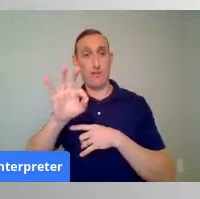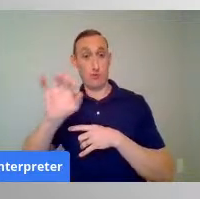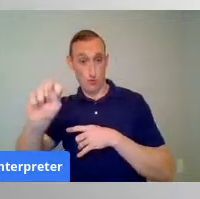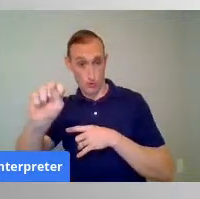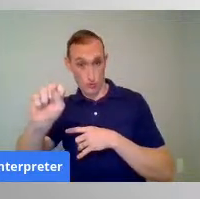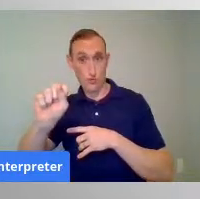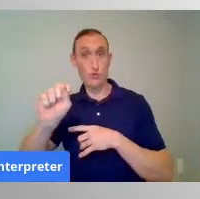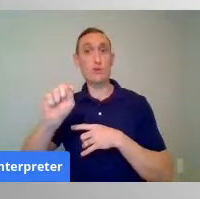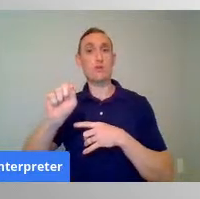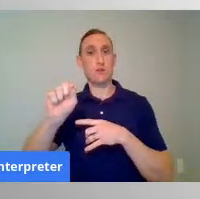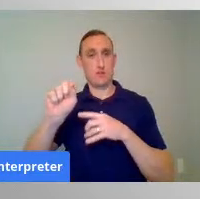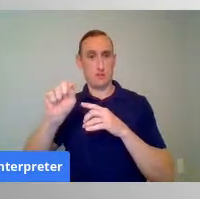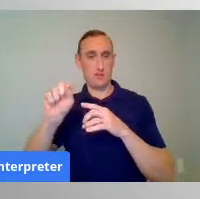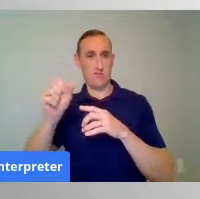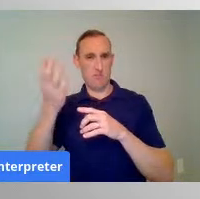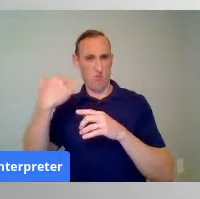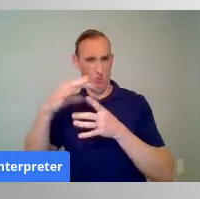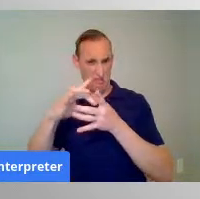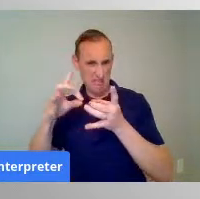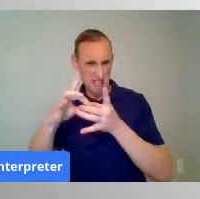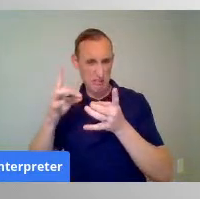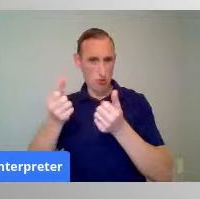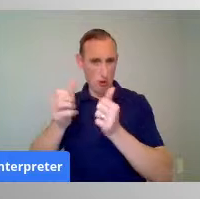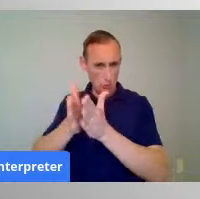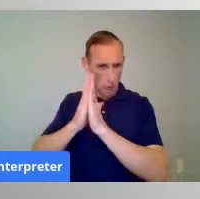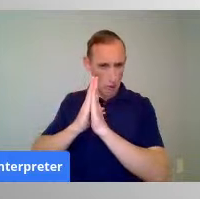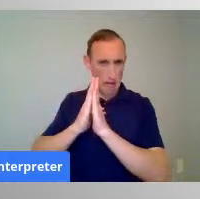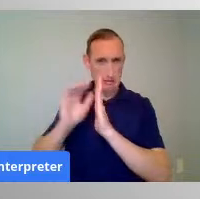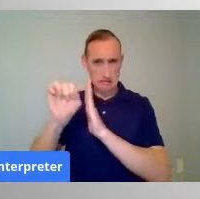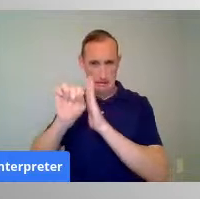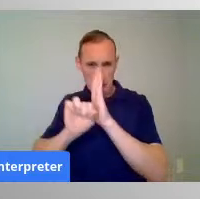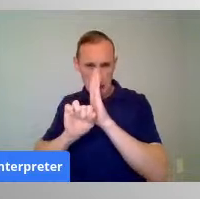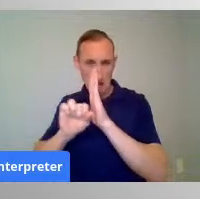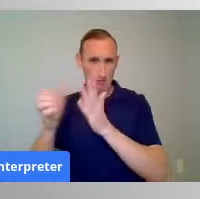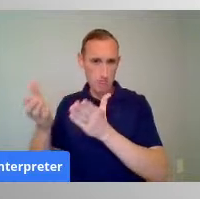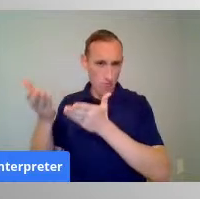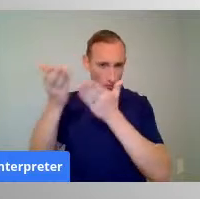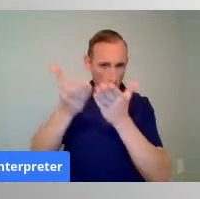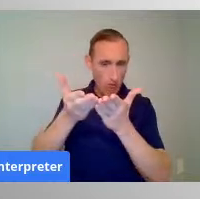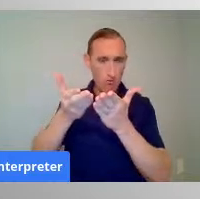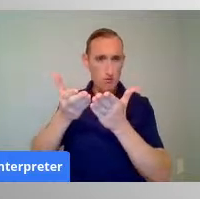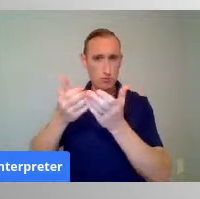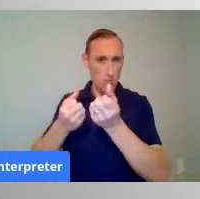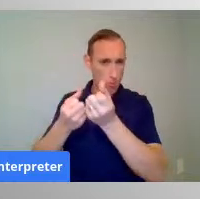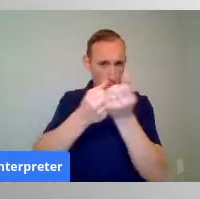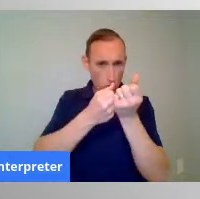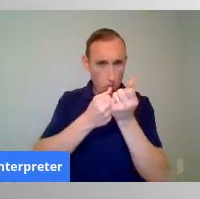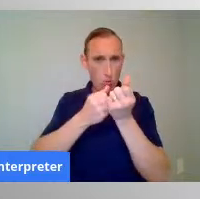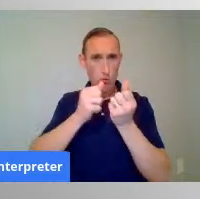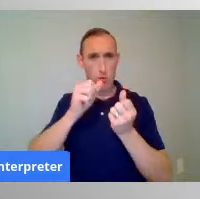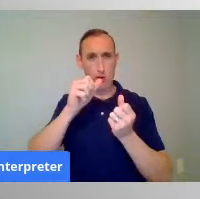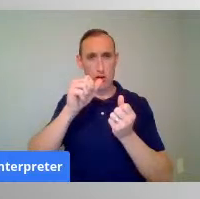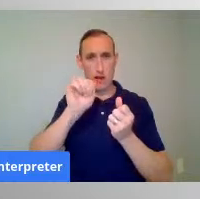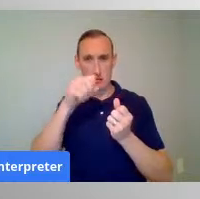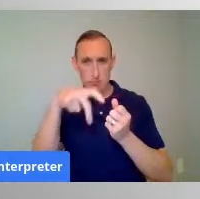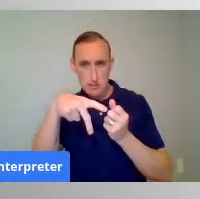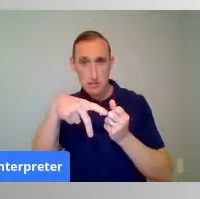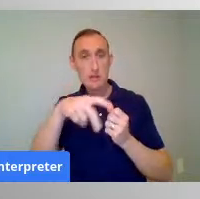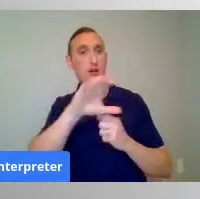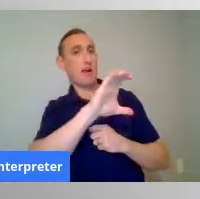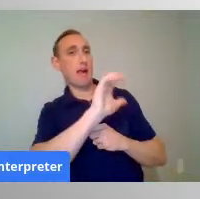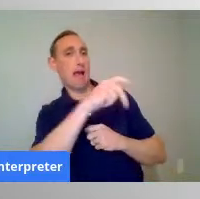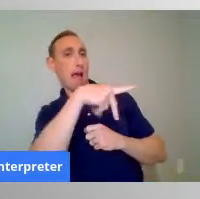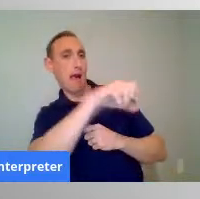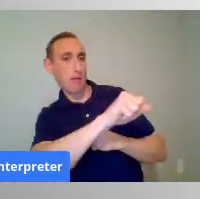cost of ASP. And that was, and I can't think of the name of it now, but that was CAPS. Thank you, CAPS. And